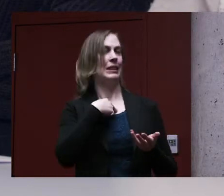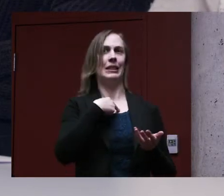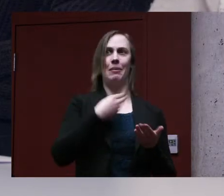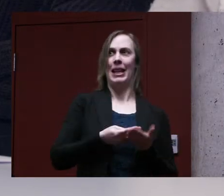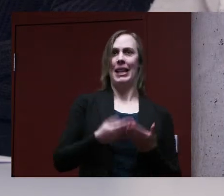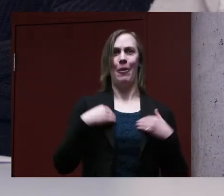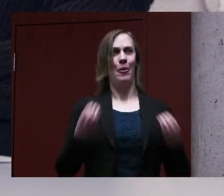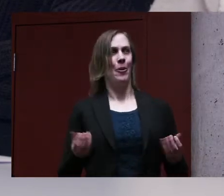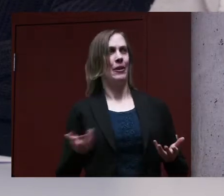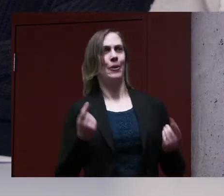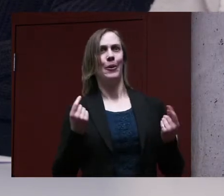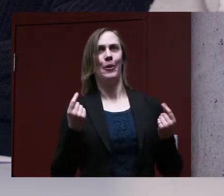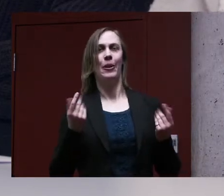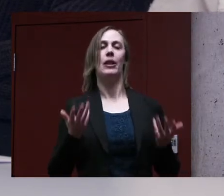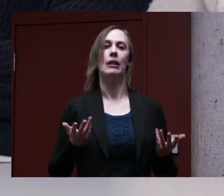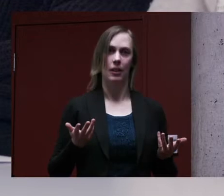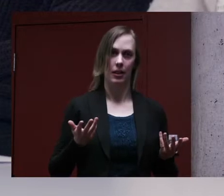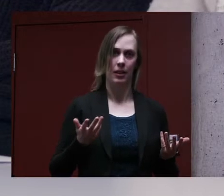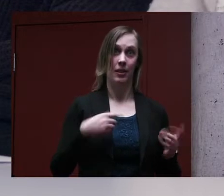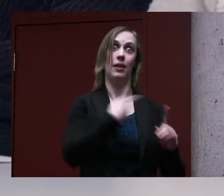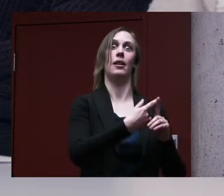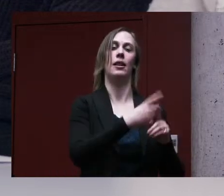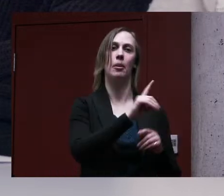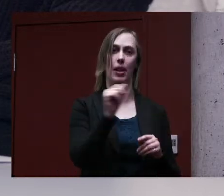human rights complaint as well.